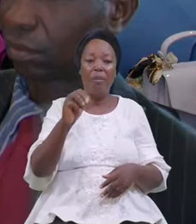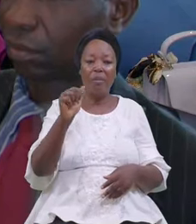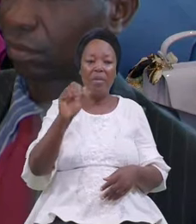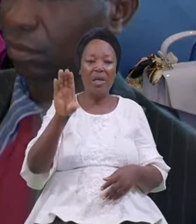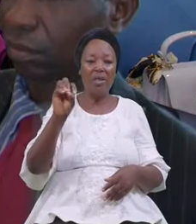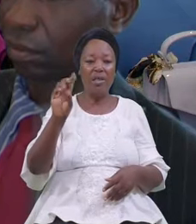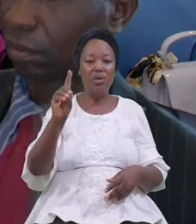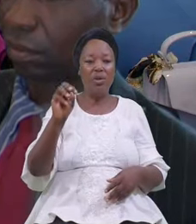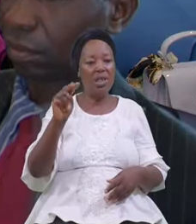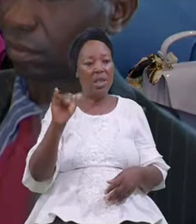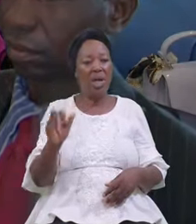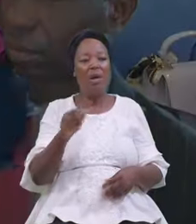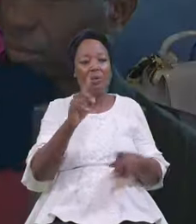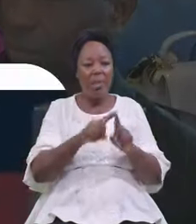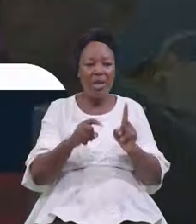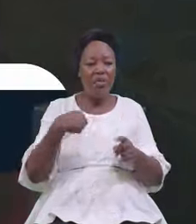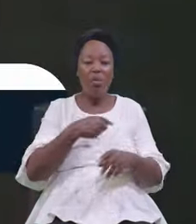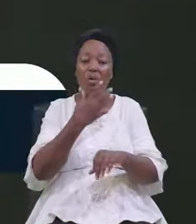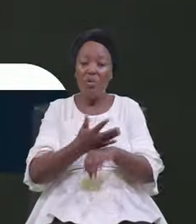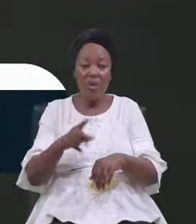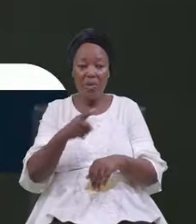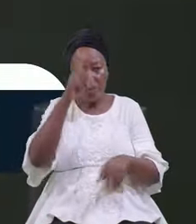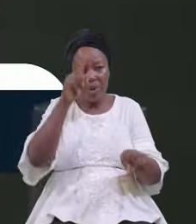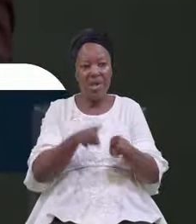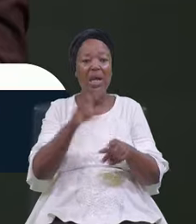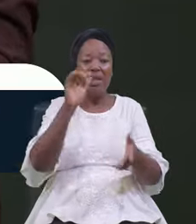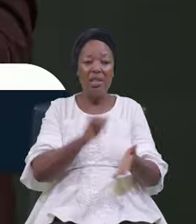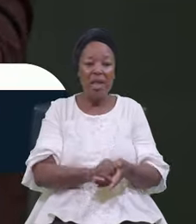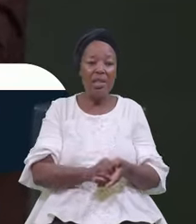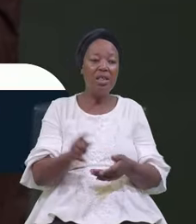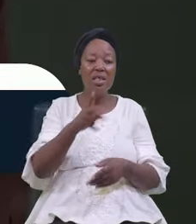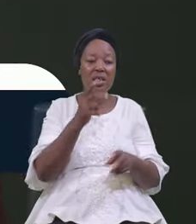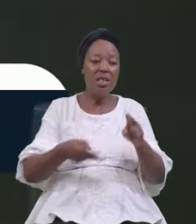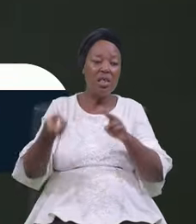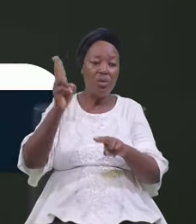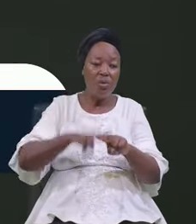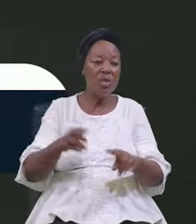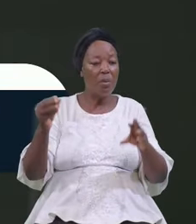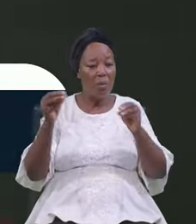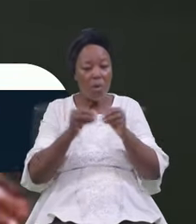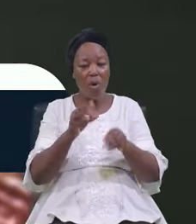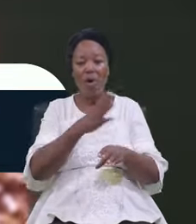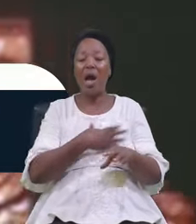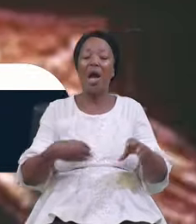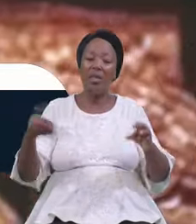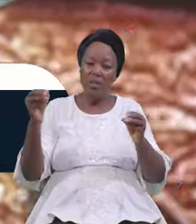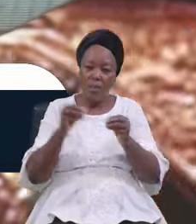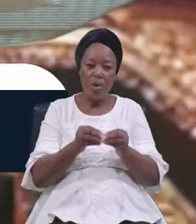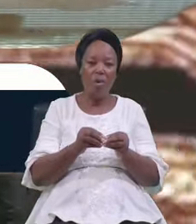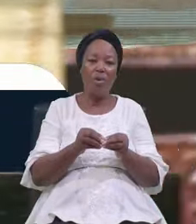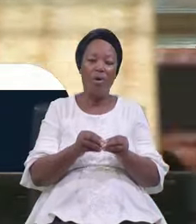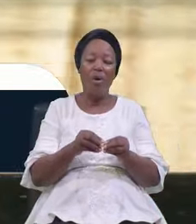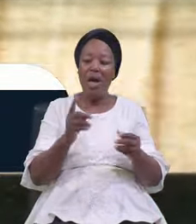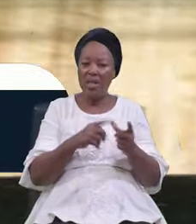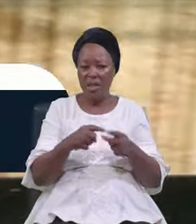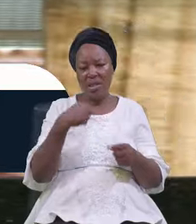But we beseech you, brethren, that ye increase more and more. He's